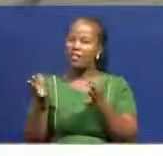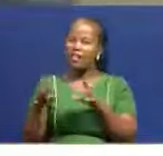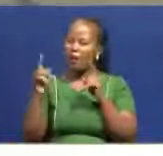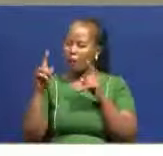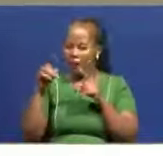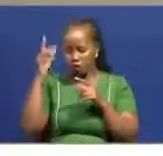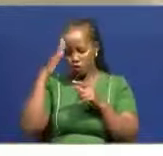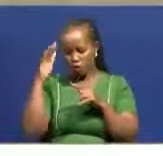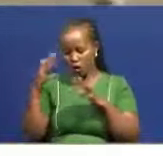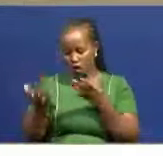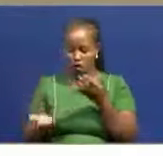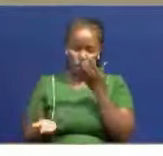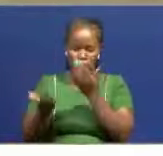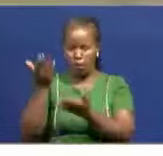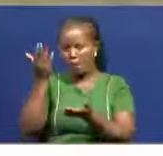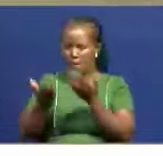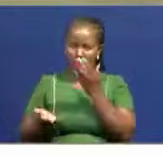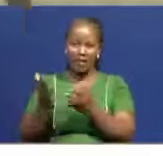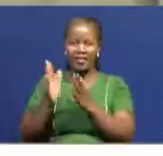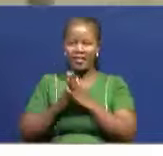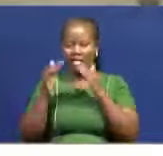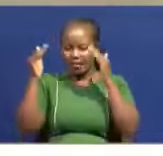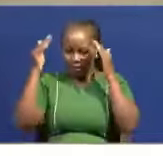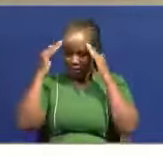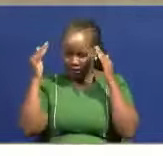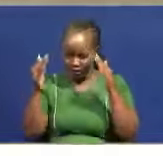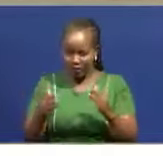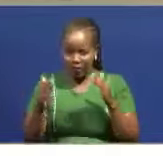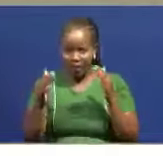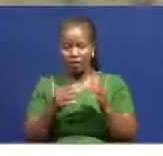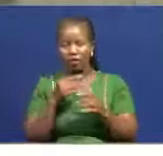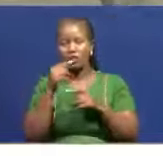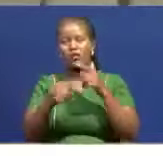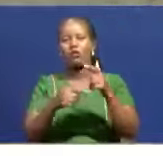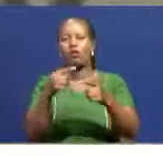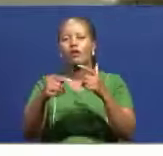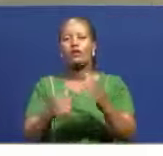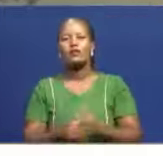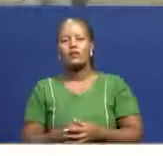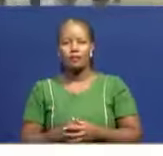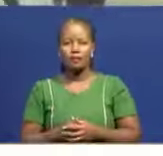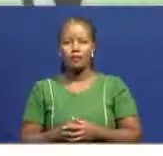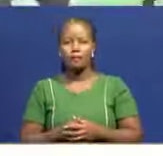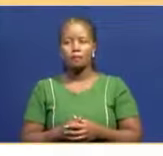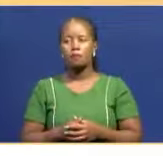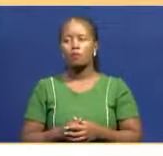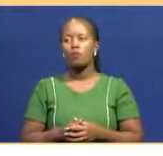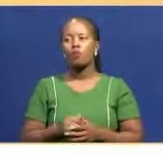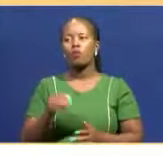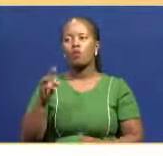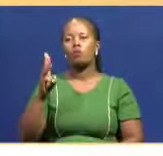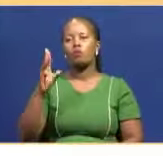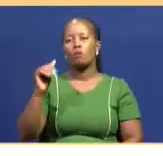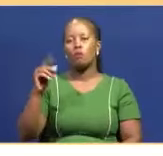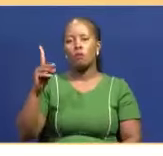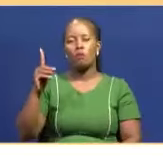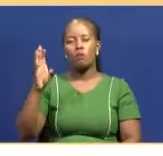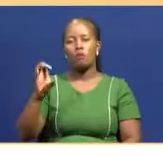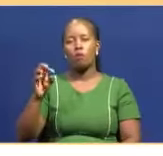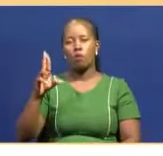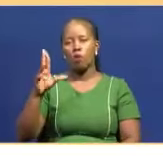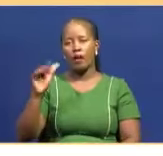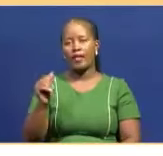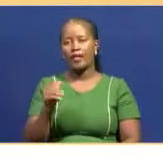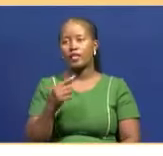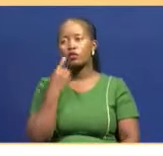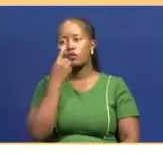with that? So that's the work we're going to try and focus on going into match day two. All right. Paul Odera, he is the high performance